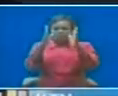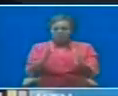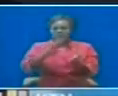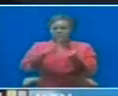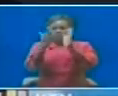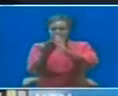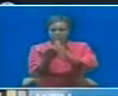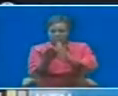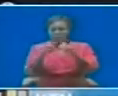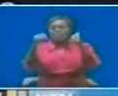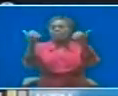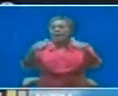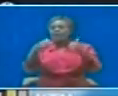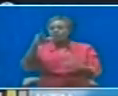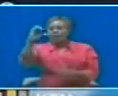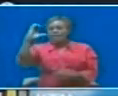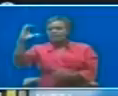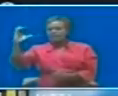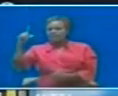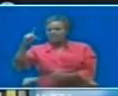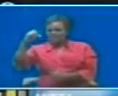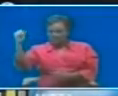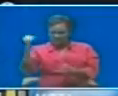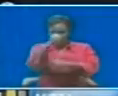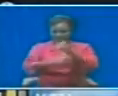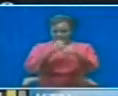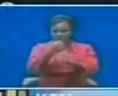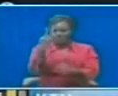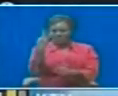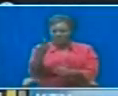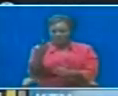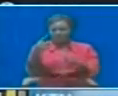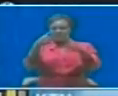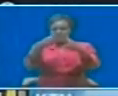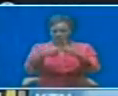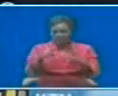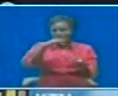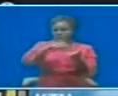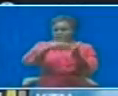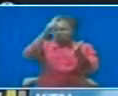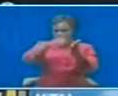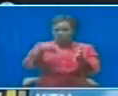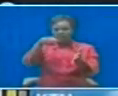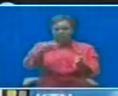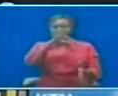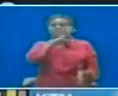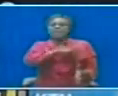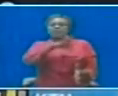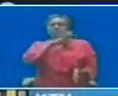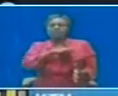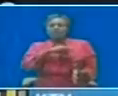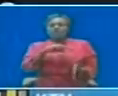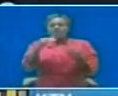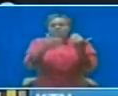appeared in person in an ICC courtroom in 3 years, Gaynor begins, and therefore appears to be benefiting from